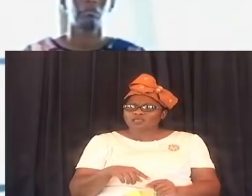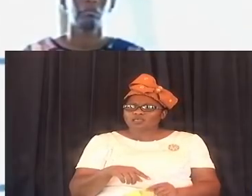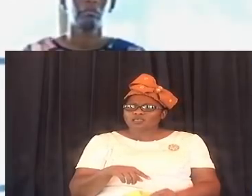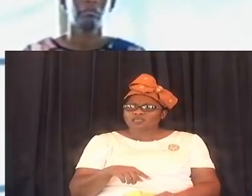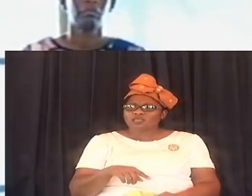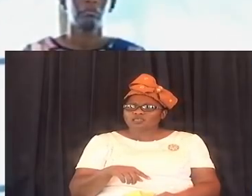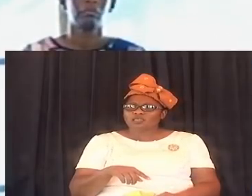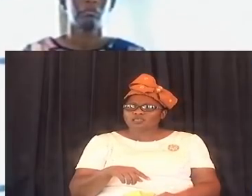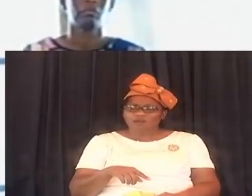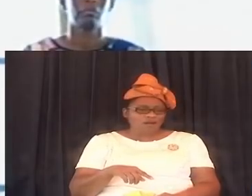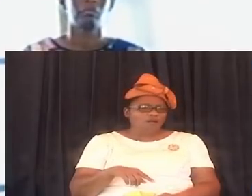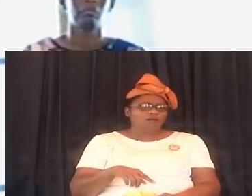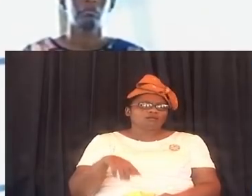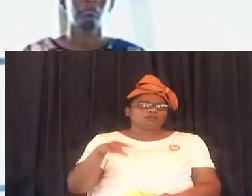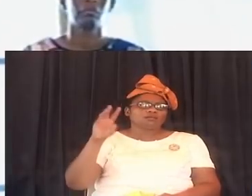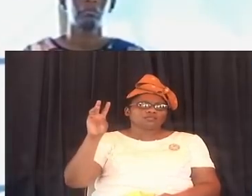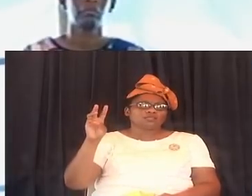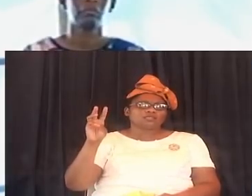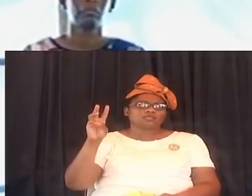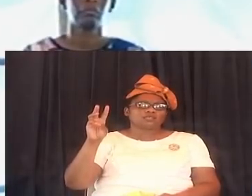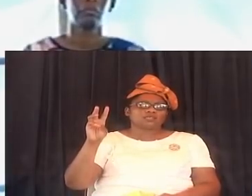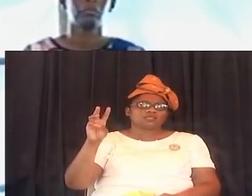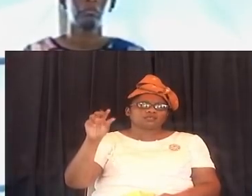Ministry, irrespective of the ministry,